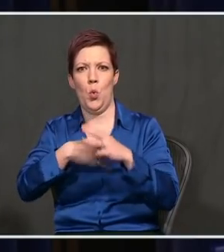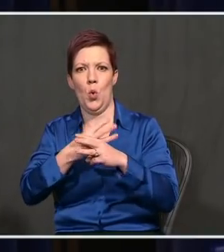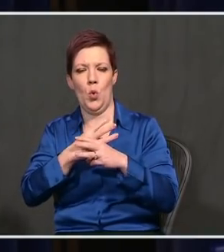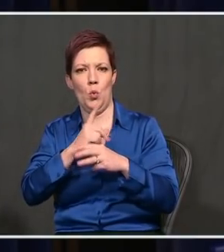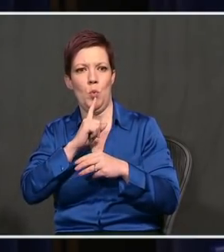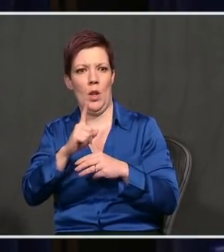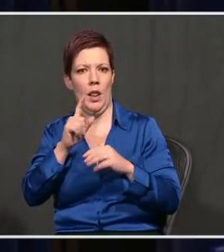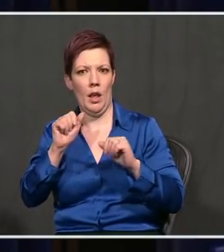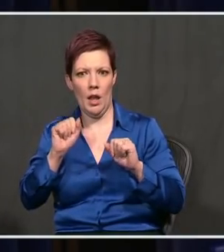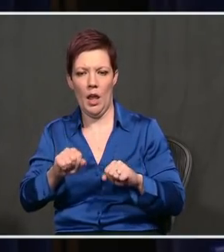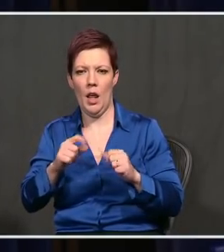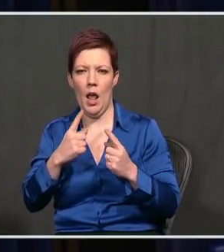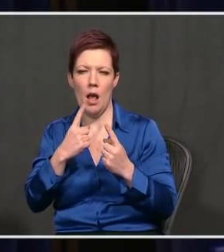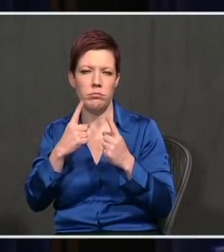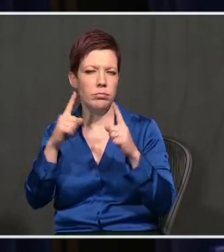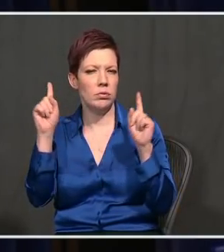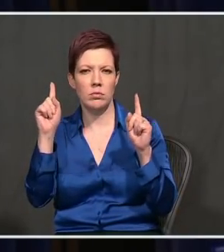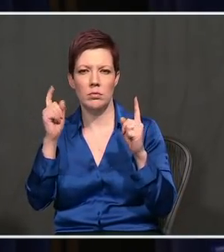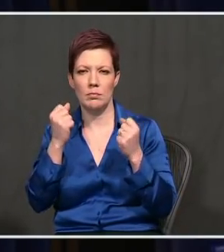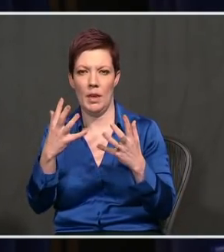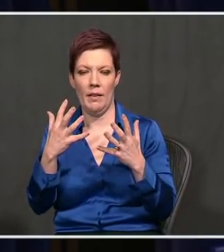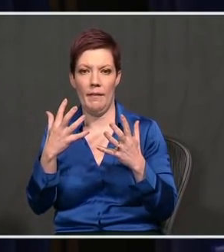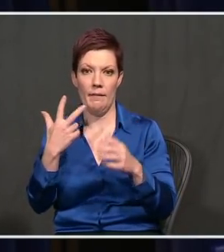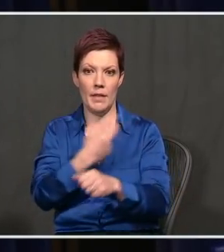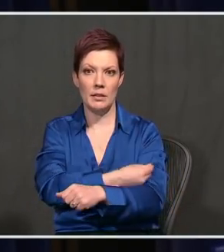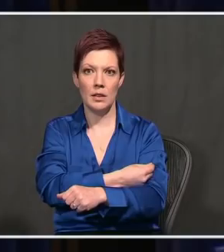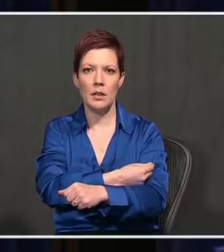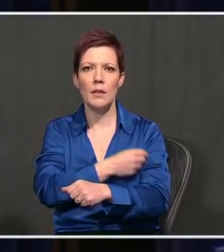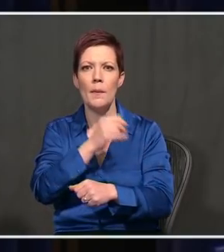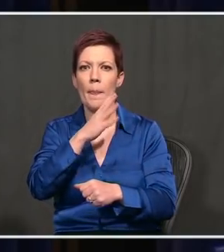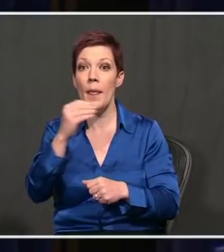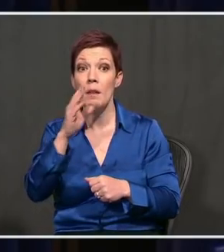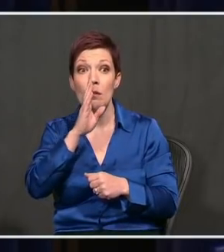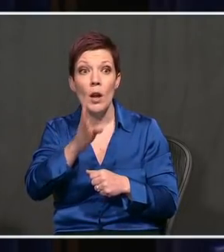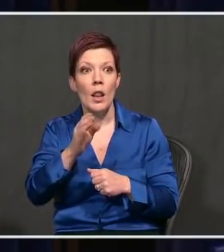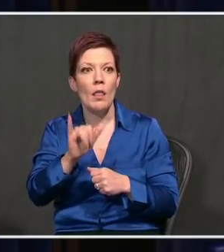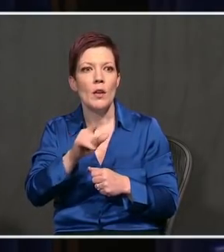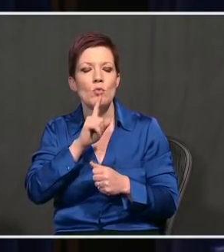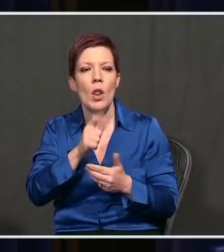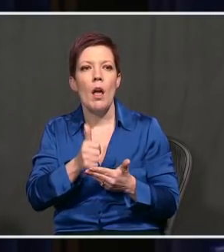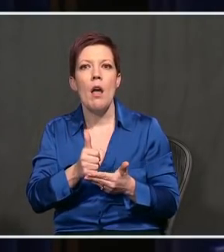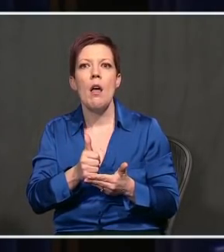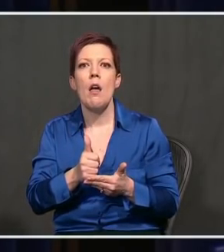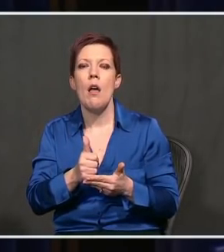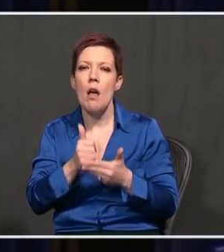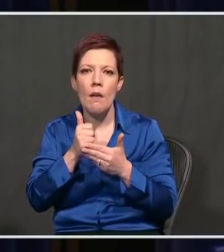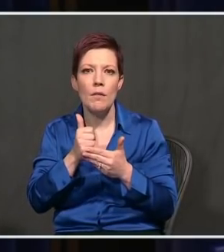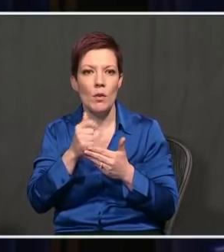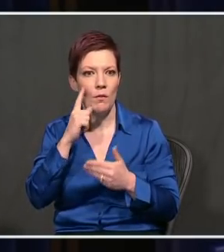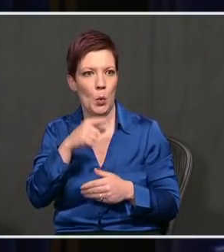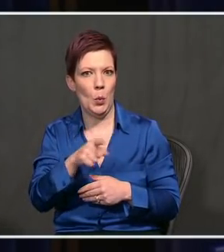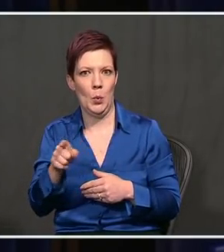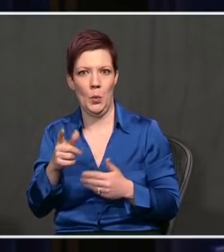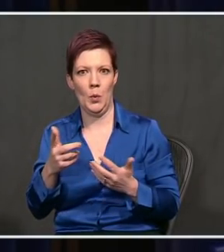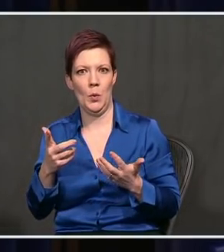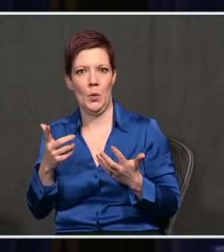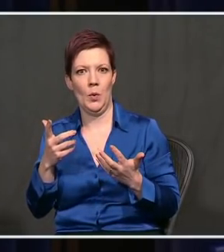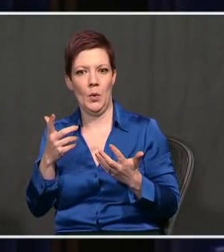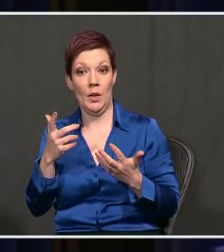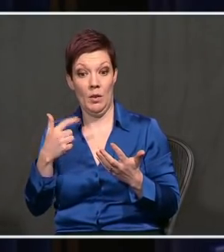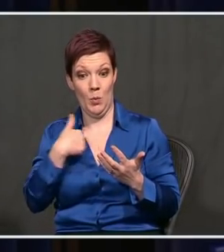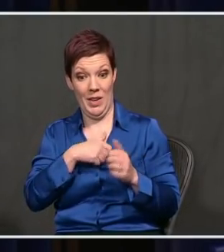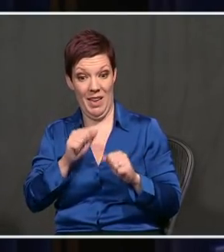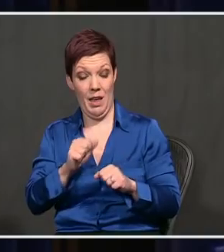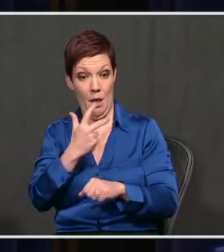be shown to be efficacious, but that action is also, frankly, helpful to you. You've heard me say we can immunize 20